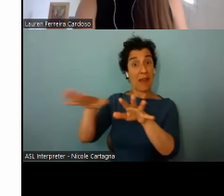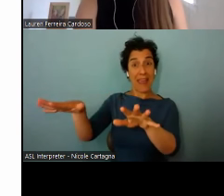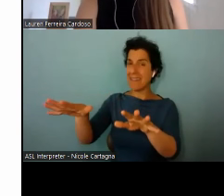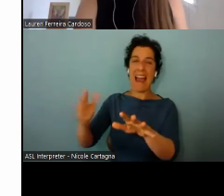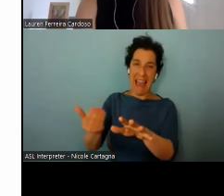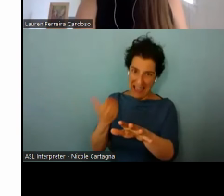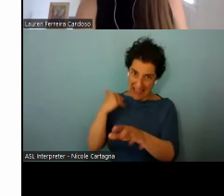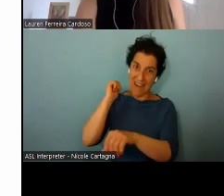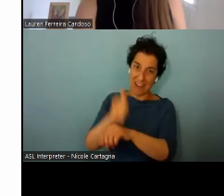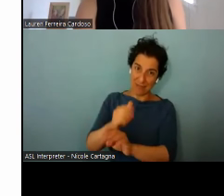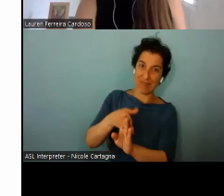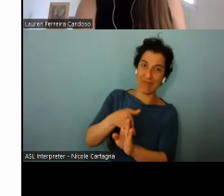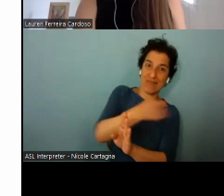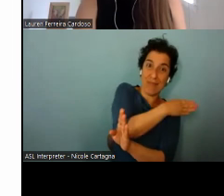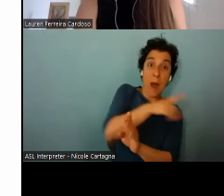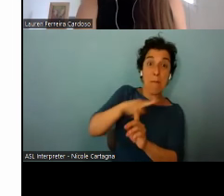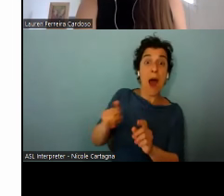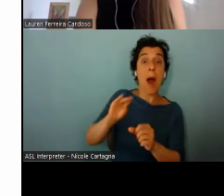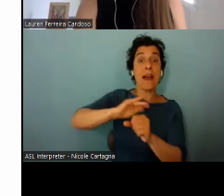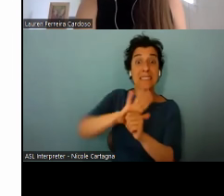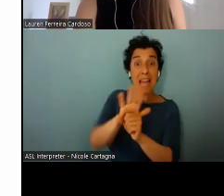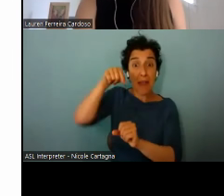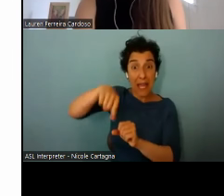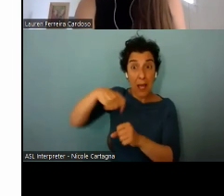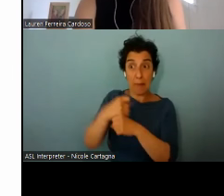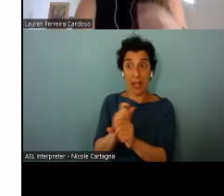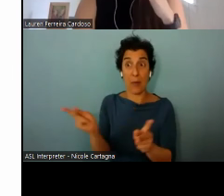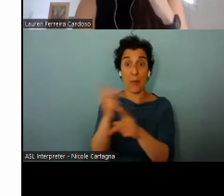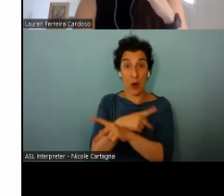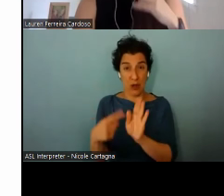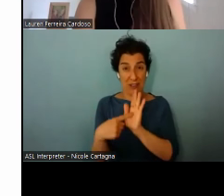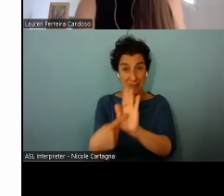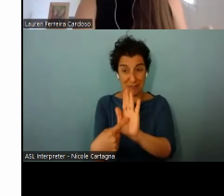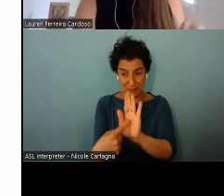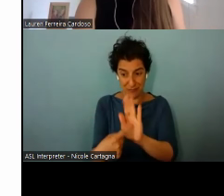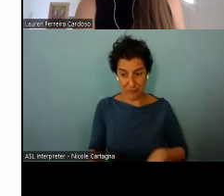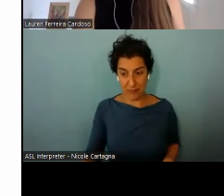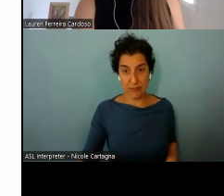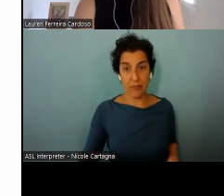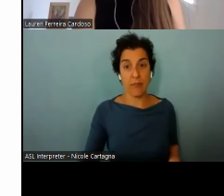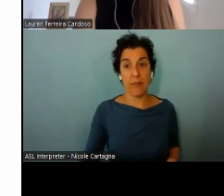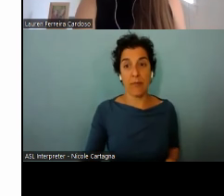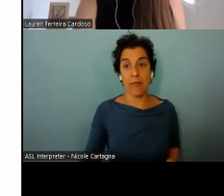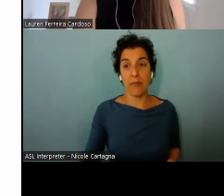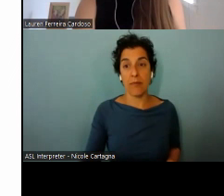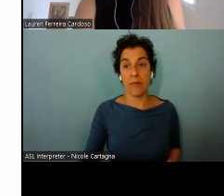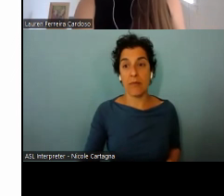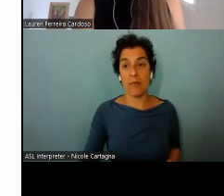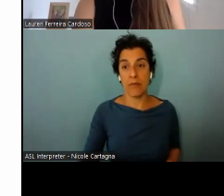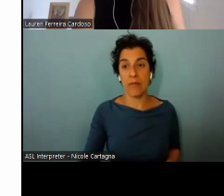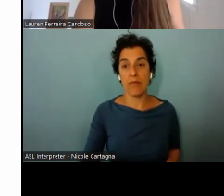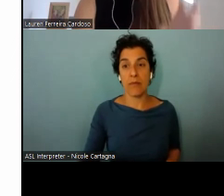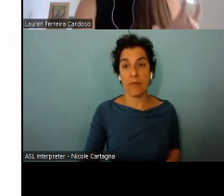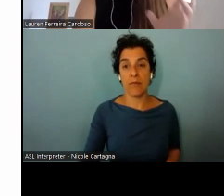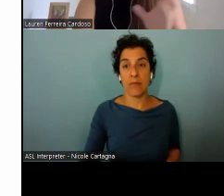existing for a long time, but the pandemic has exacerbated these inequities. Again, building in community engagement